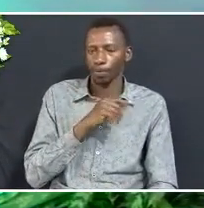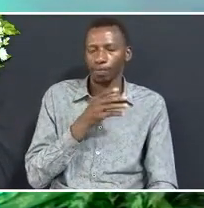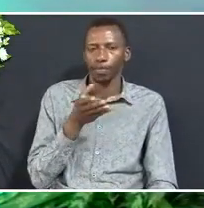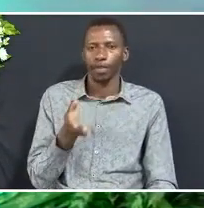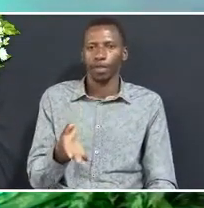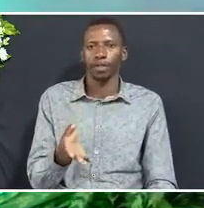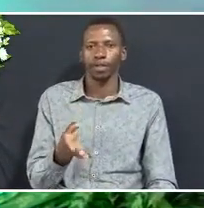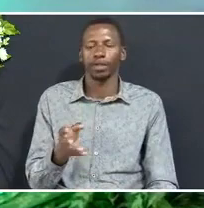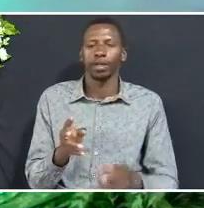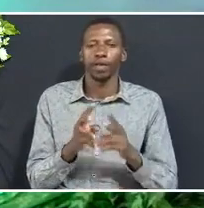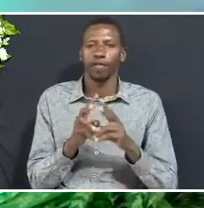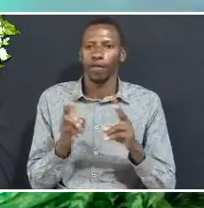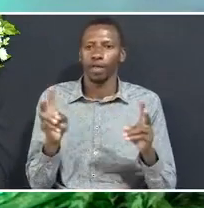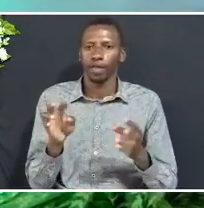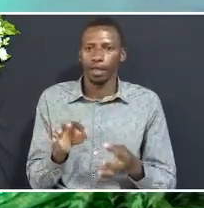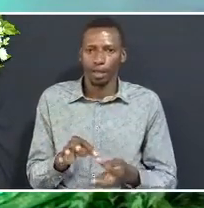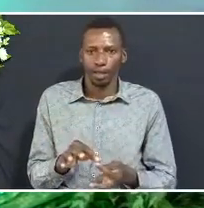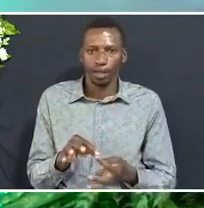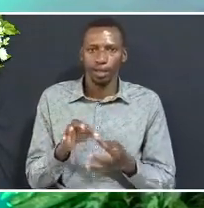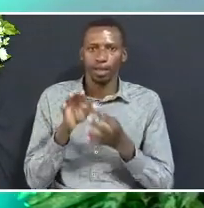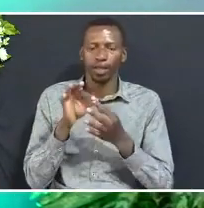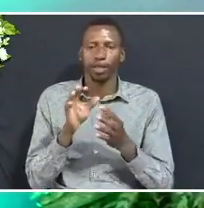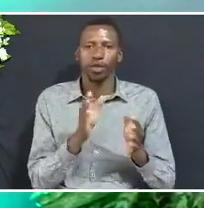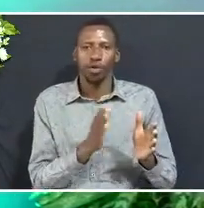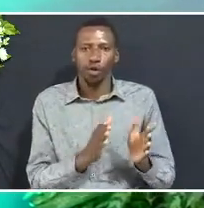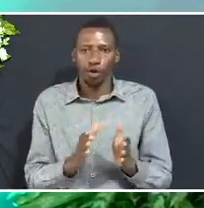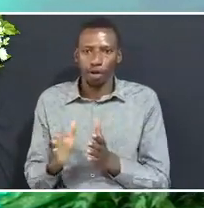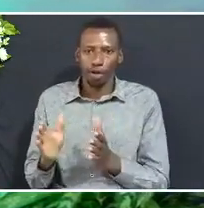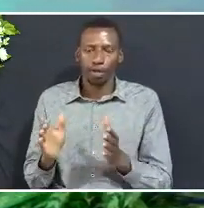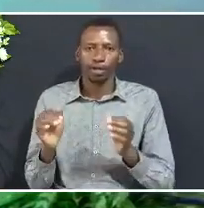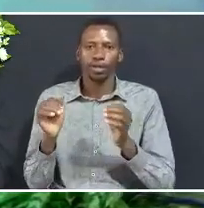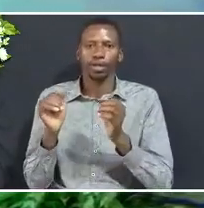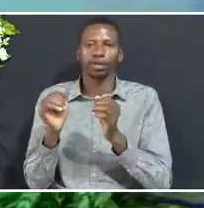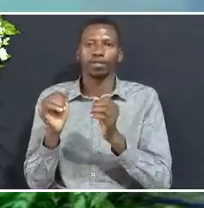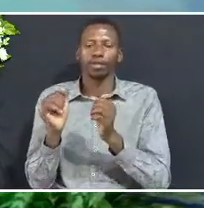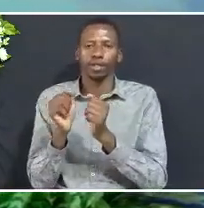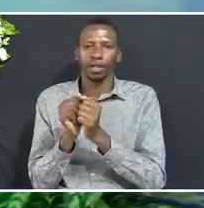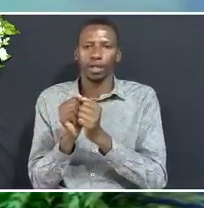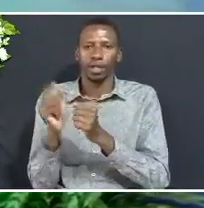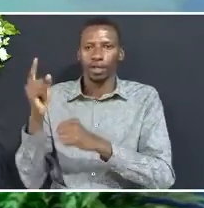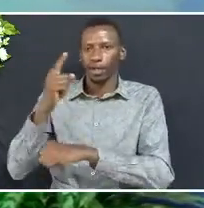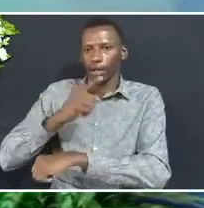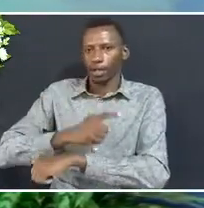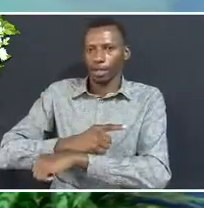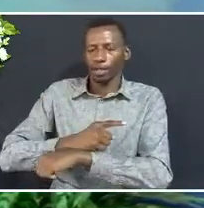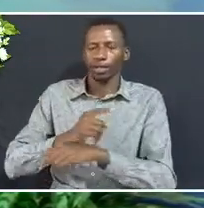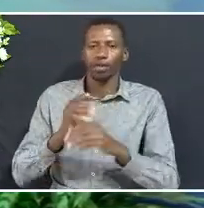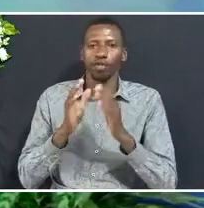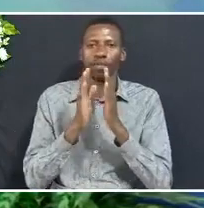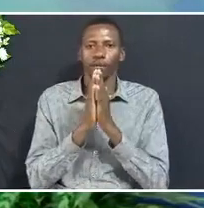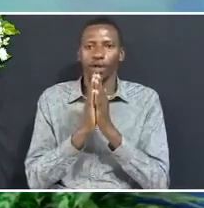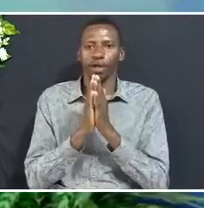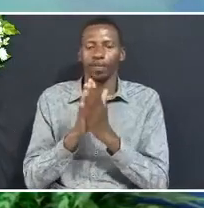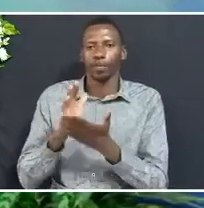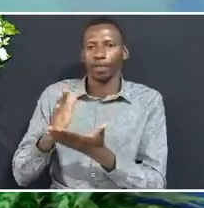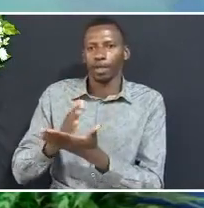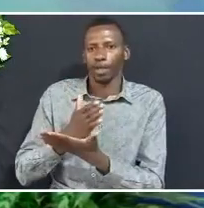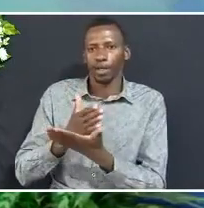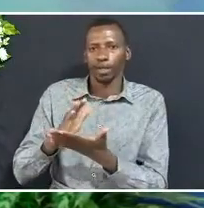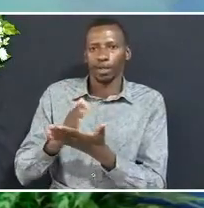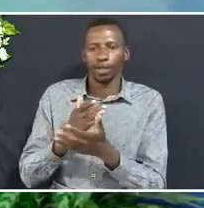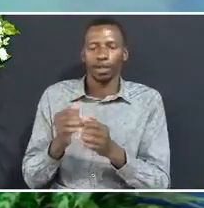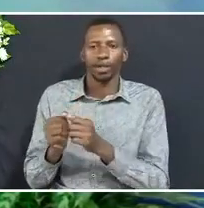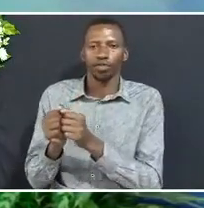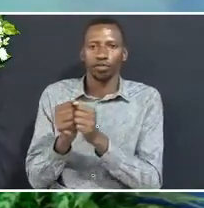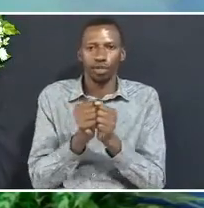this very specially organized 10 days of prayer, that we may share together in the blessings